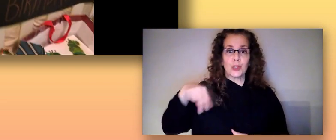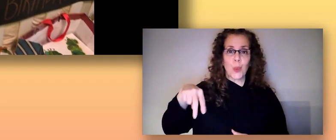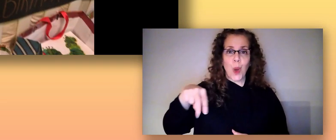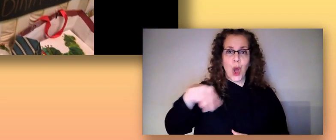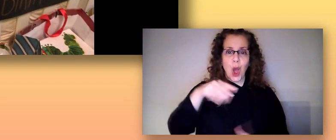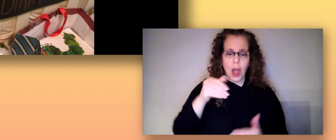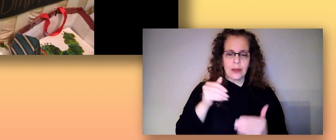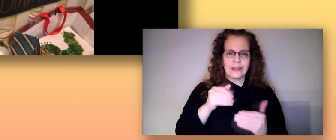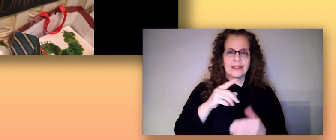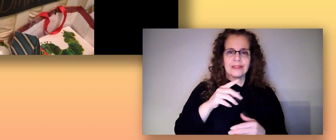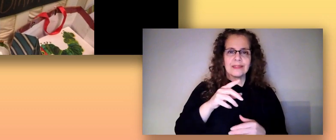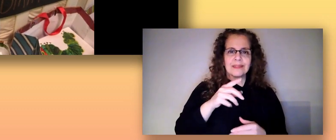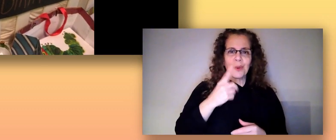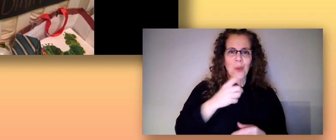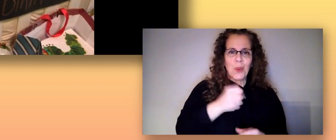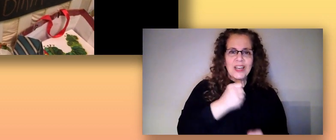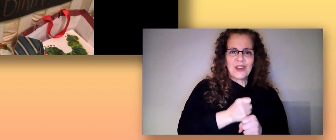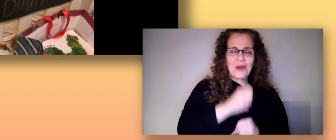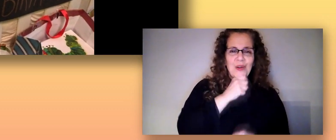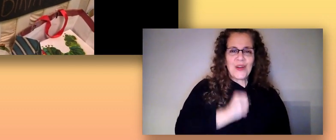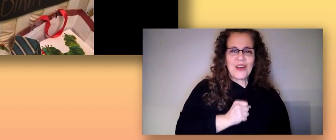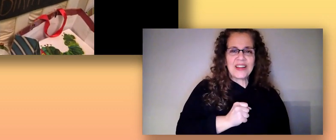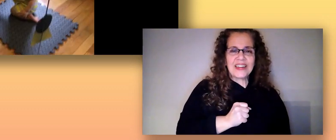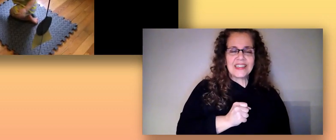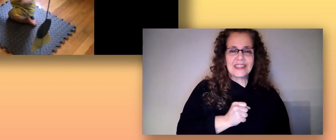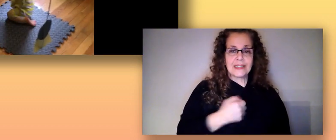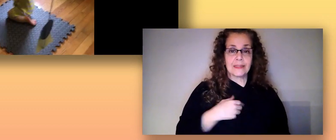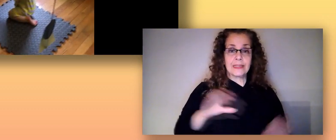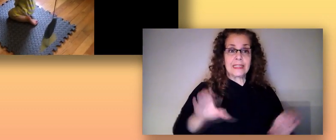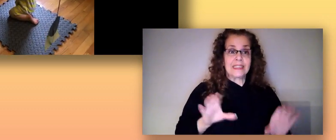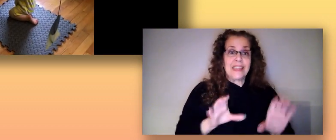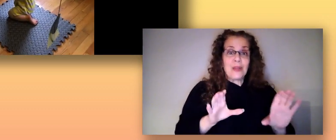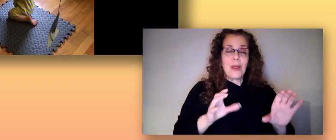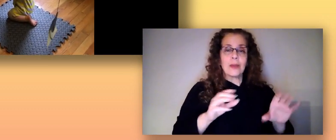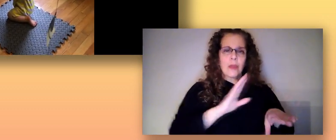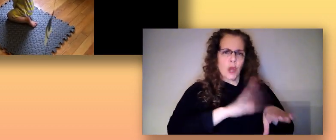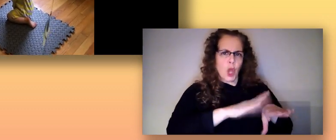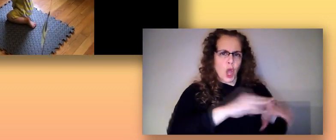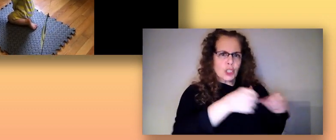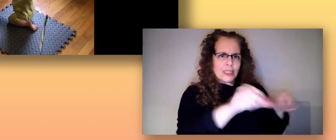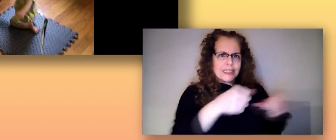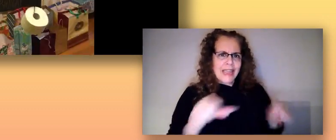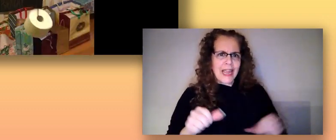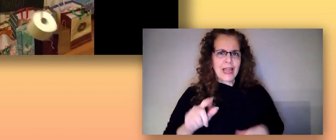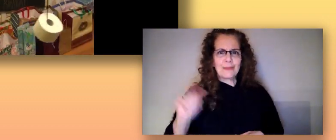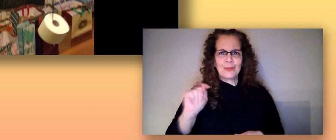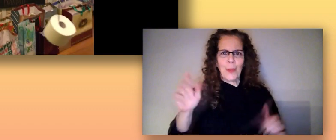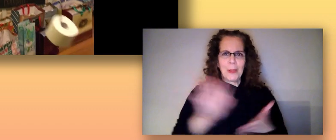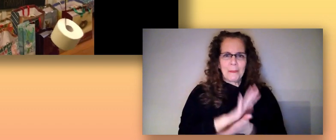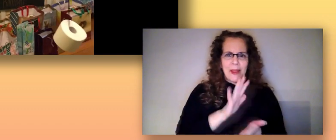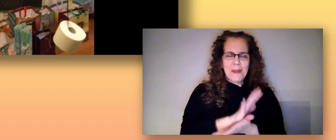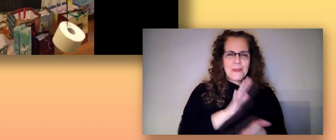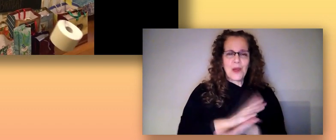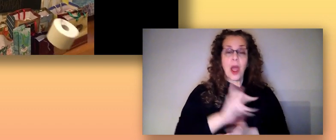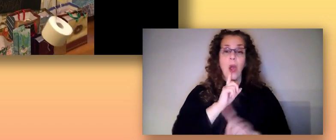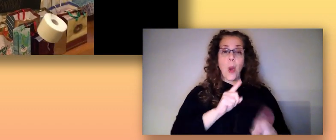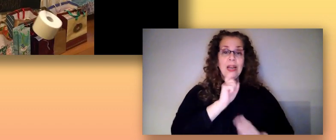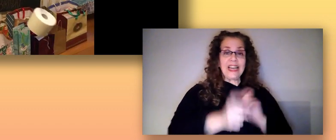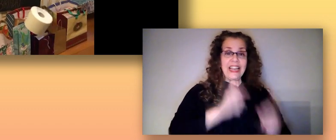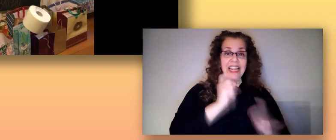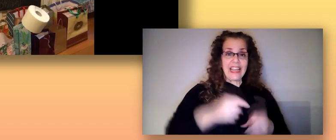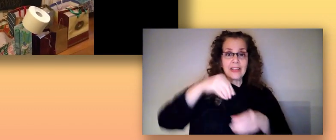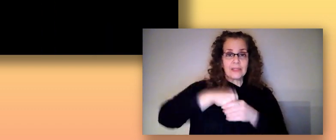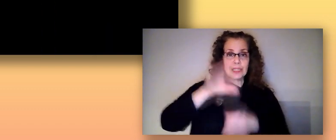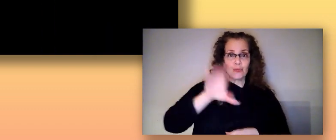first birthday. We decorated with caution tape and toilet paper. I ordered your gifts online and put them in old